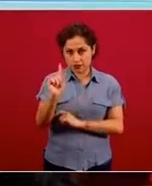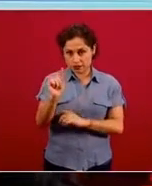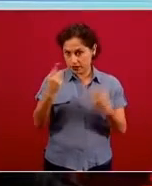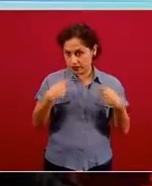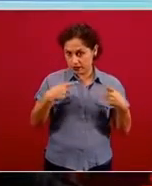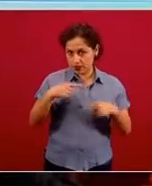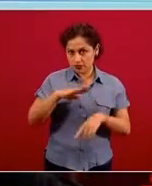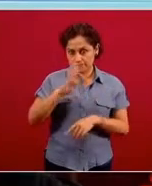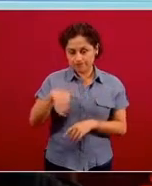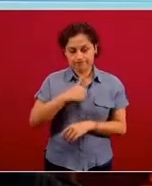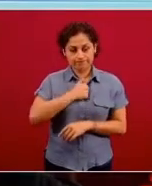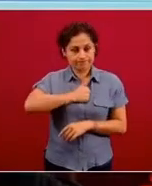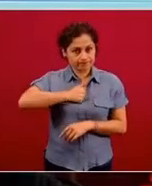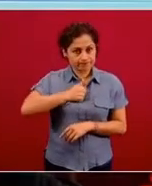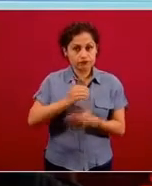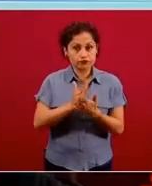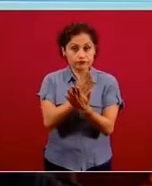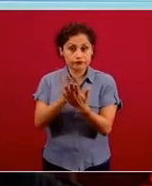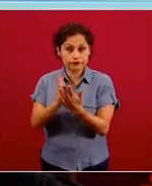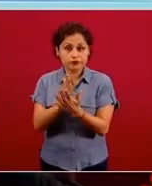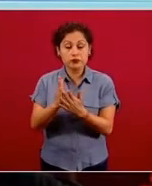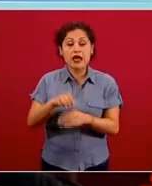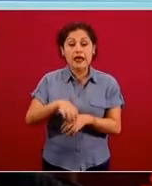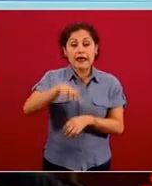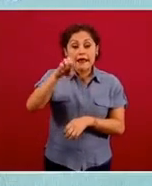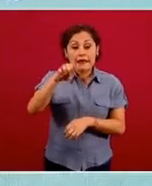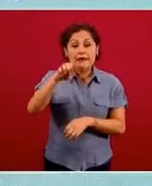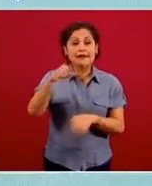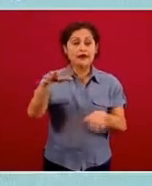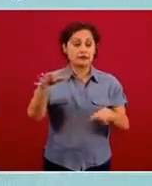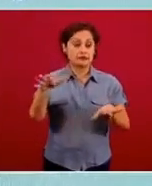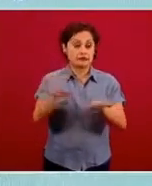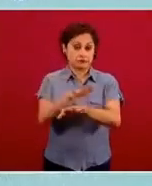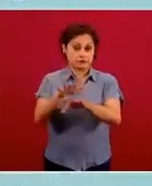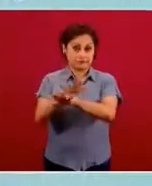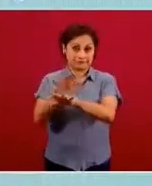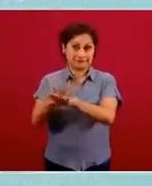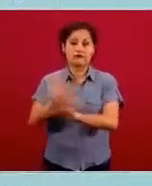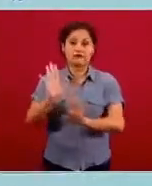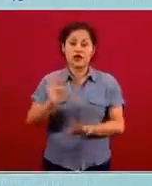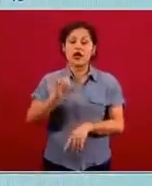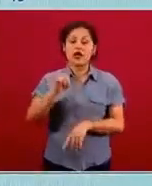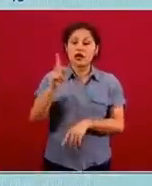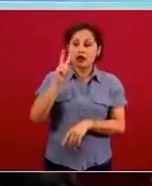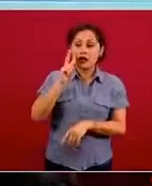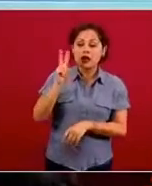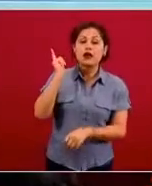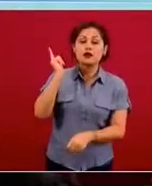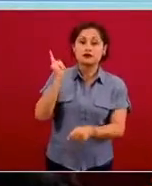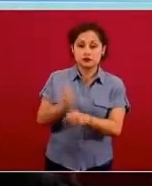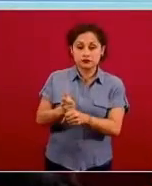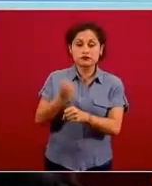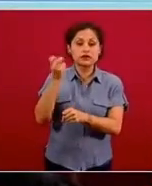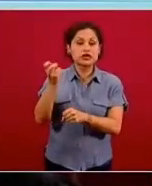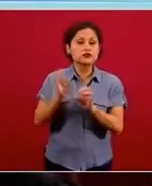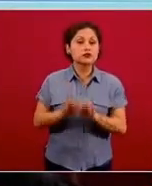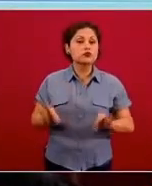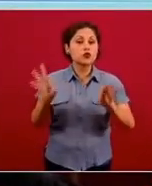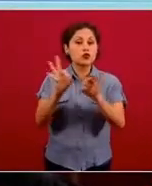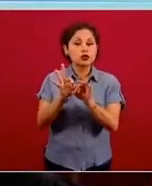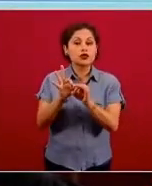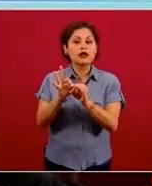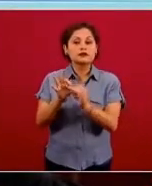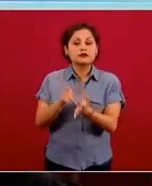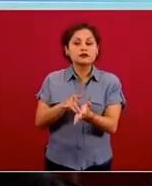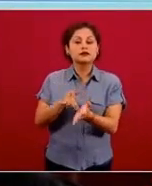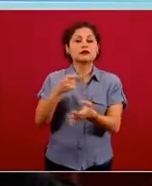the death toll, these unfortunate deaths that have occurred, and the data is very revealing